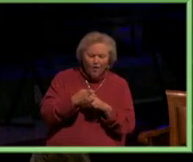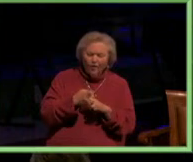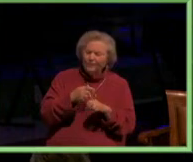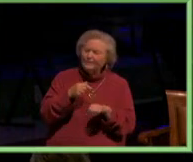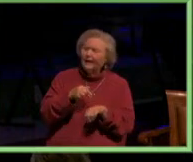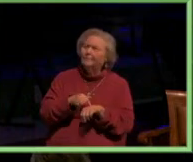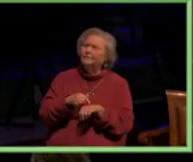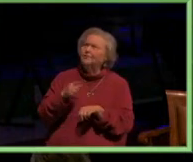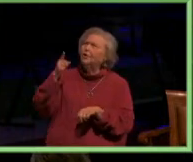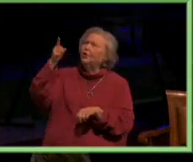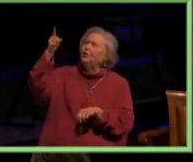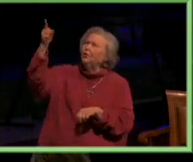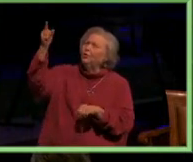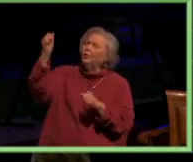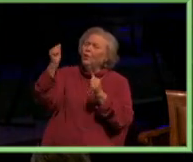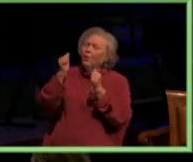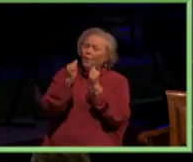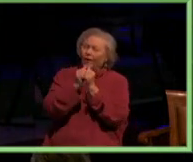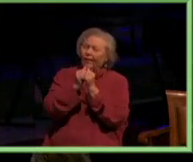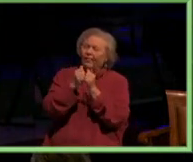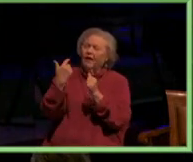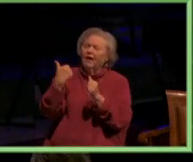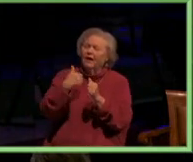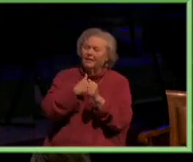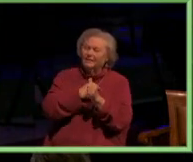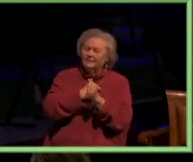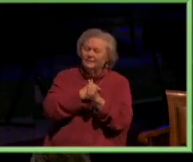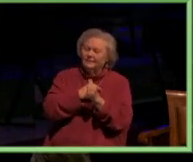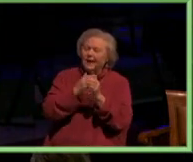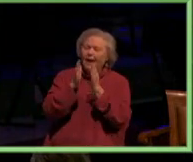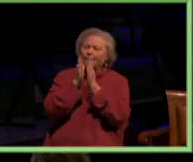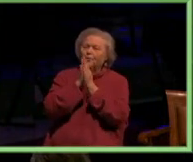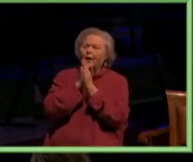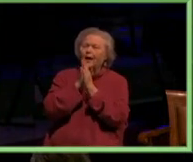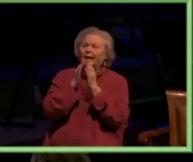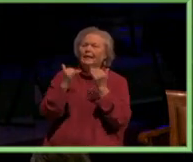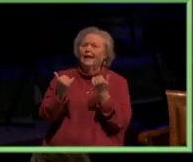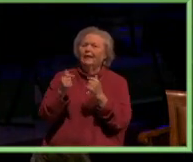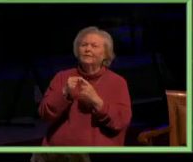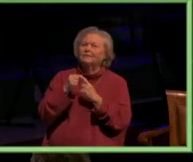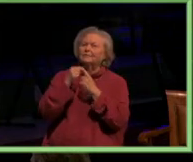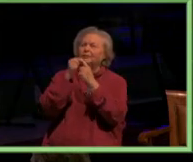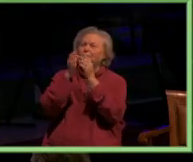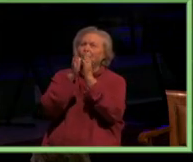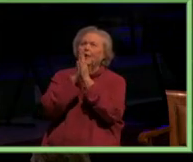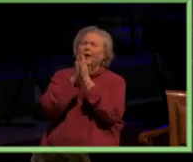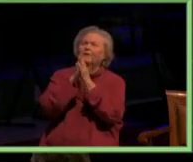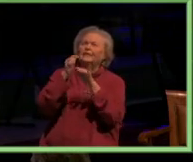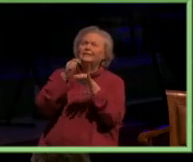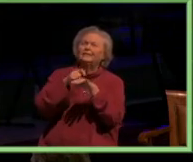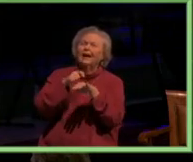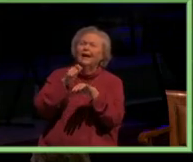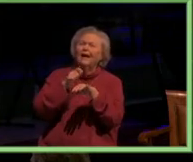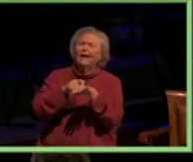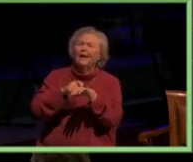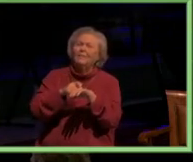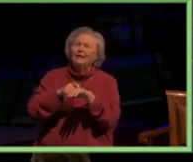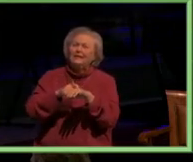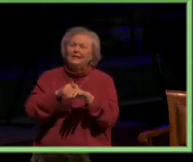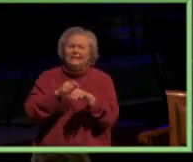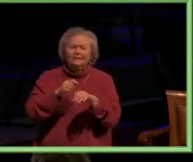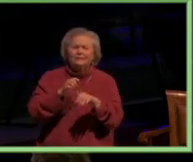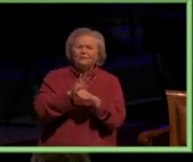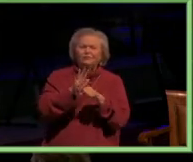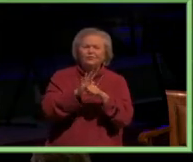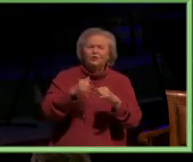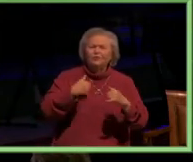us. So Father, I just pray a special prayer right now for those in the room who This time of year, while it is full of joy and hope